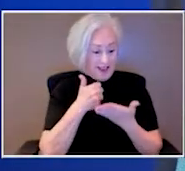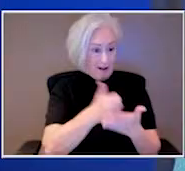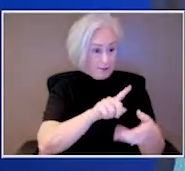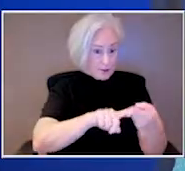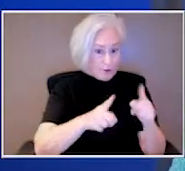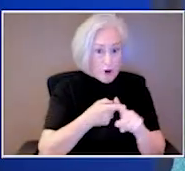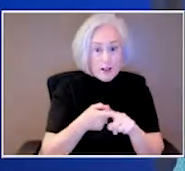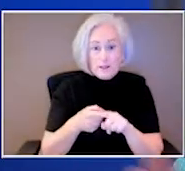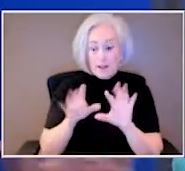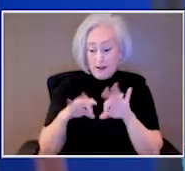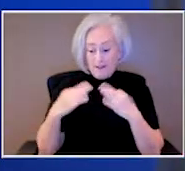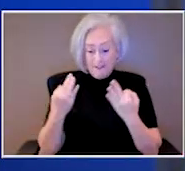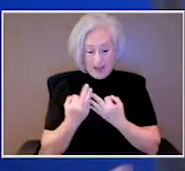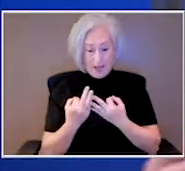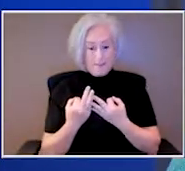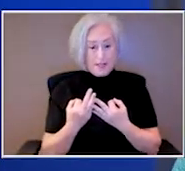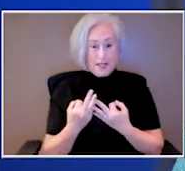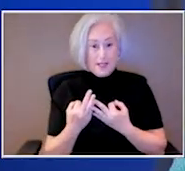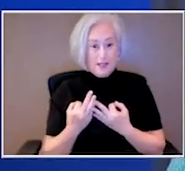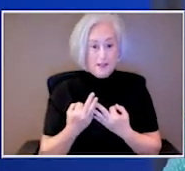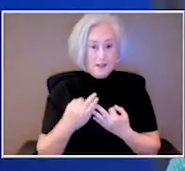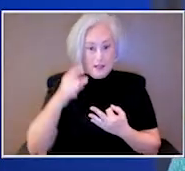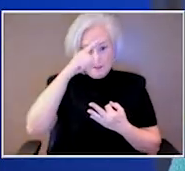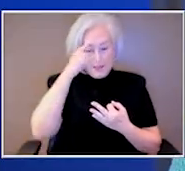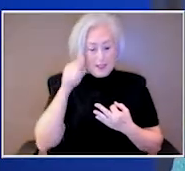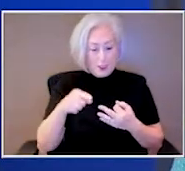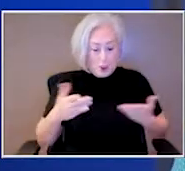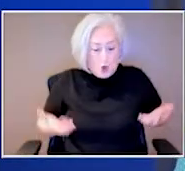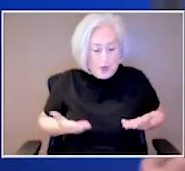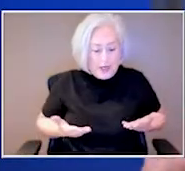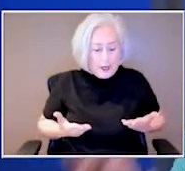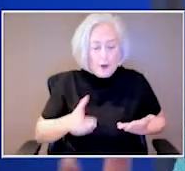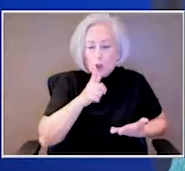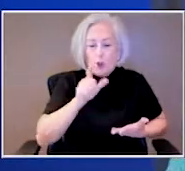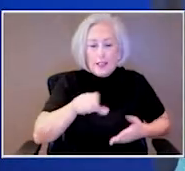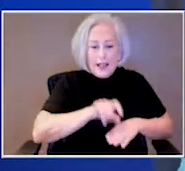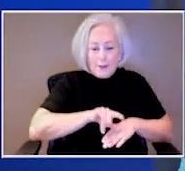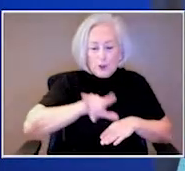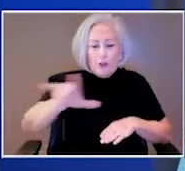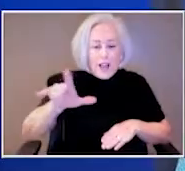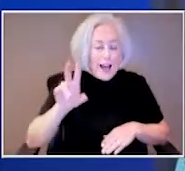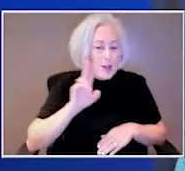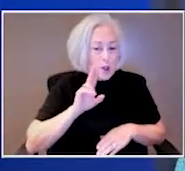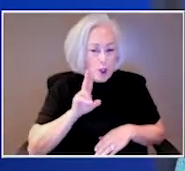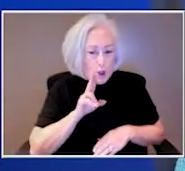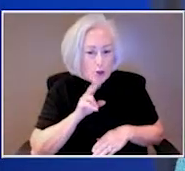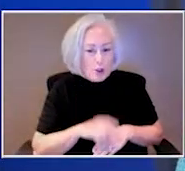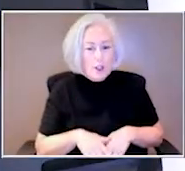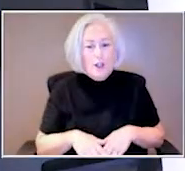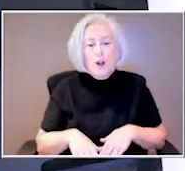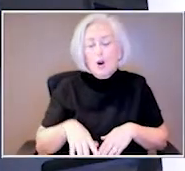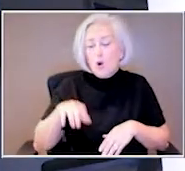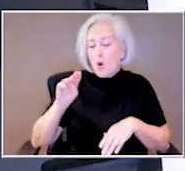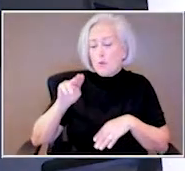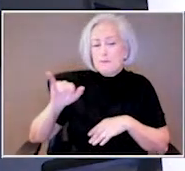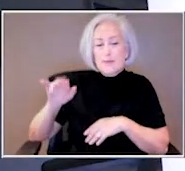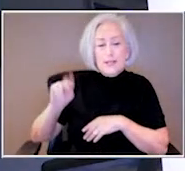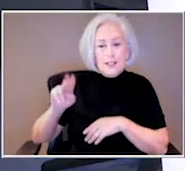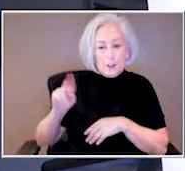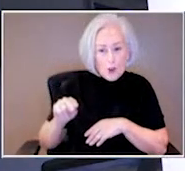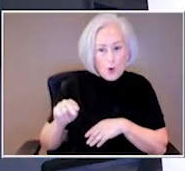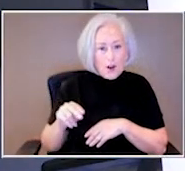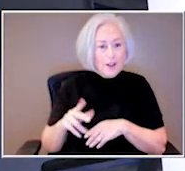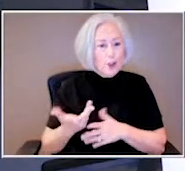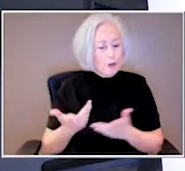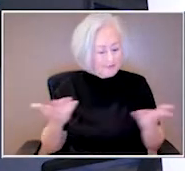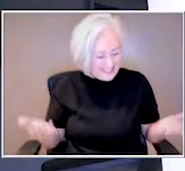here. You're not in Houston or Minnesota or any place else. You're here. Peace of mind. Yeah. Dr. Rosenthal, what's new